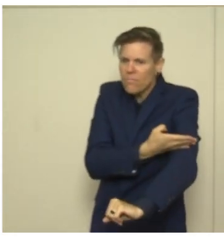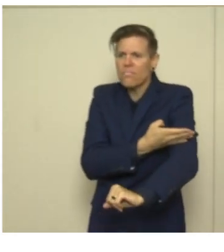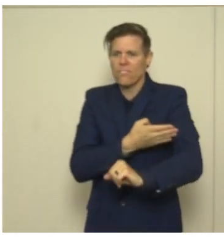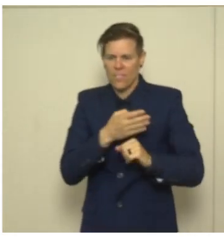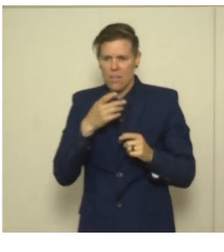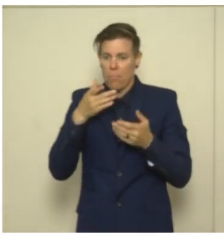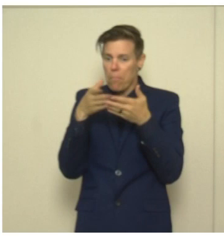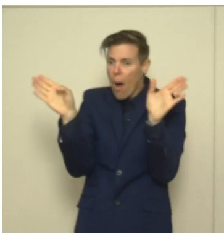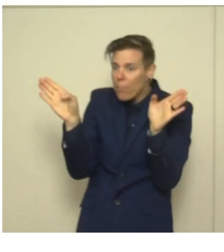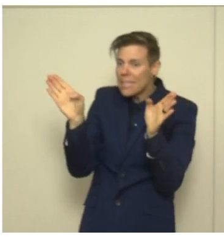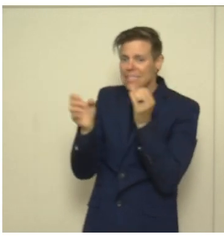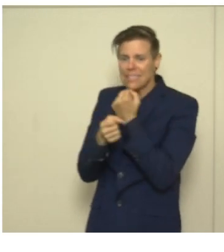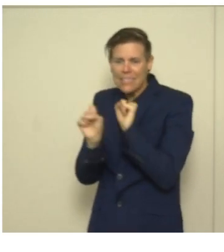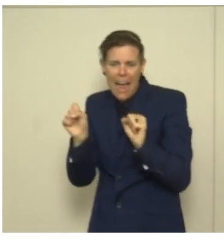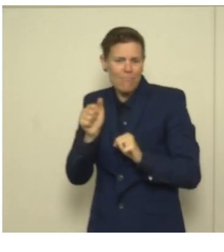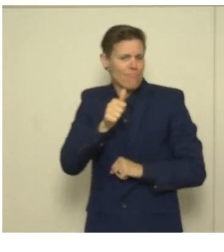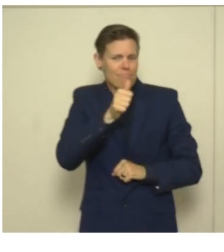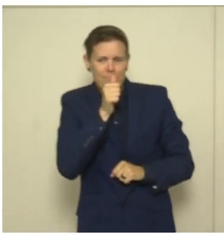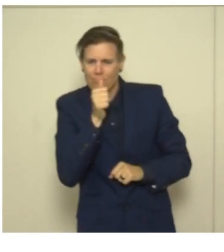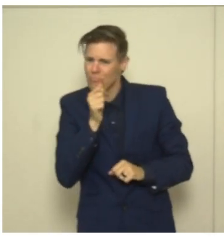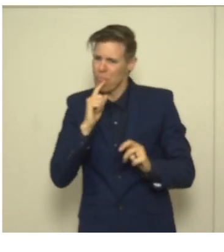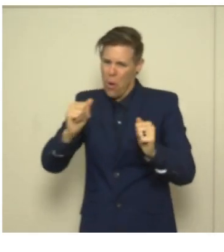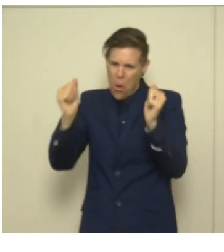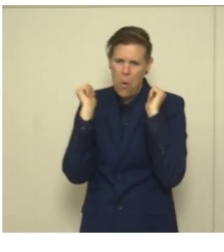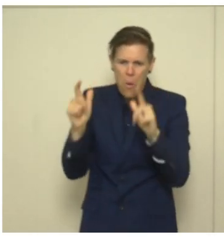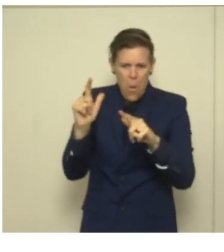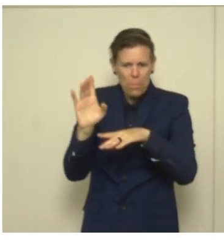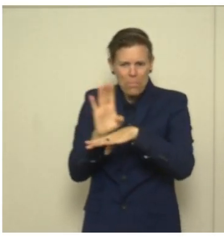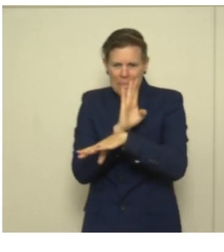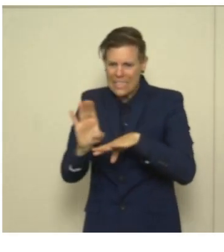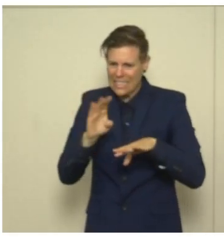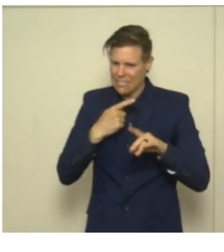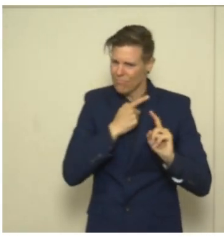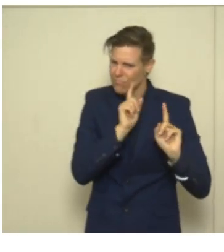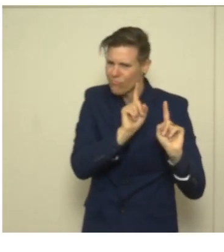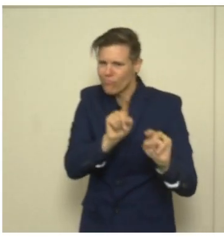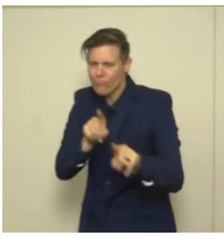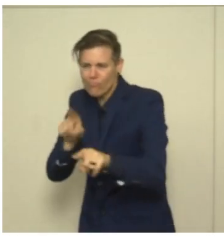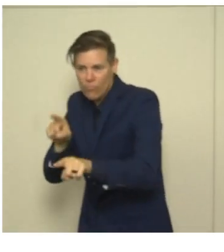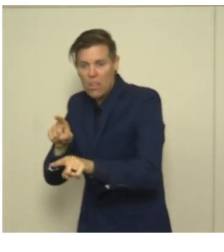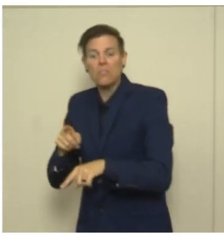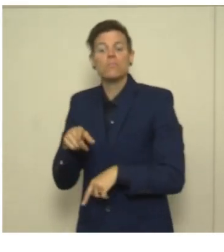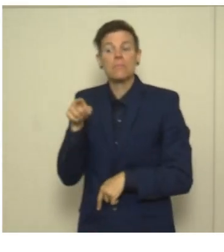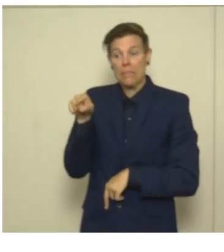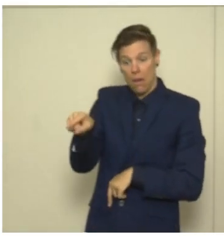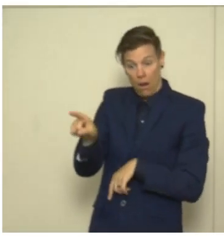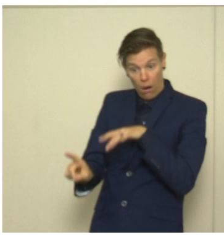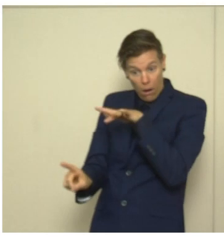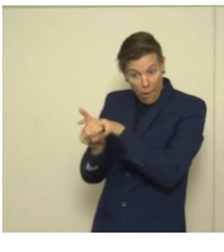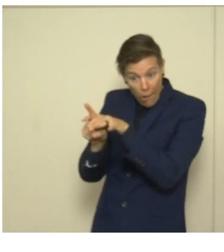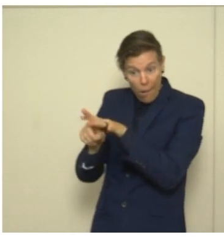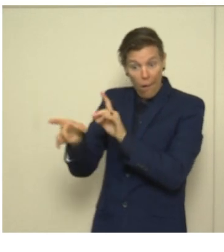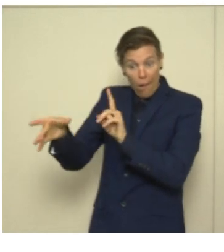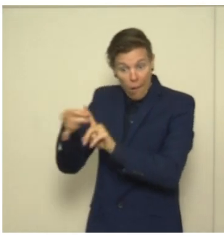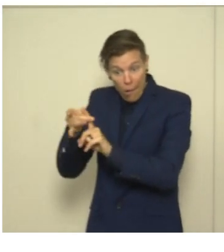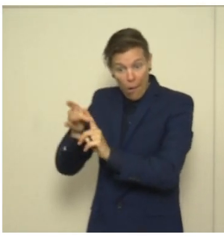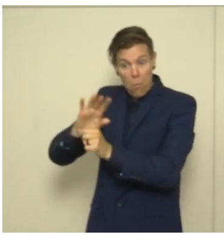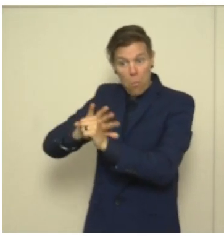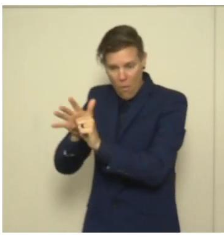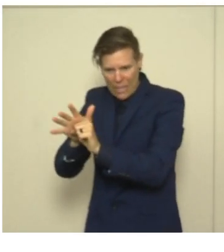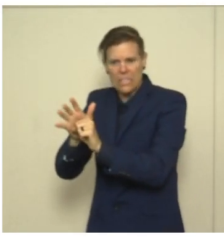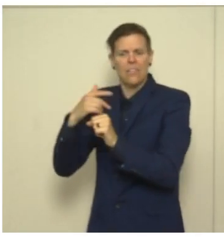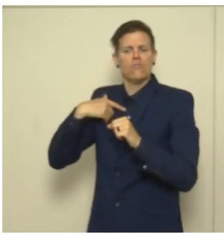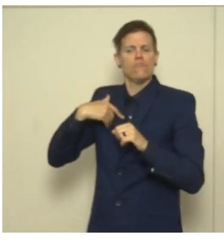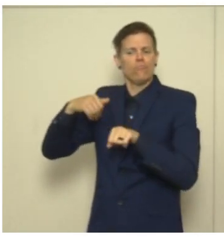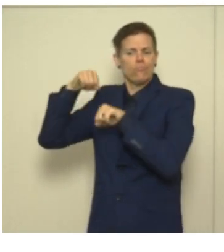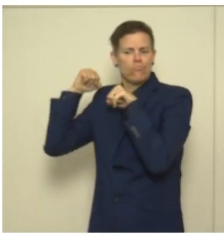any organization, any business that has a positive COVID case. We go in, determine whether or not